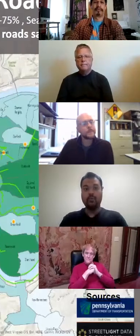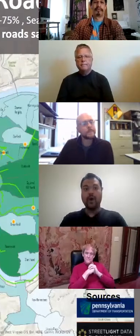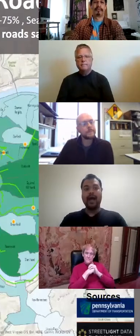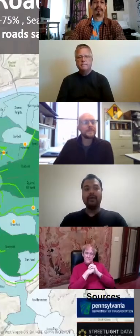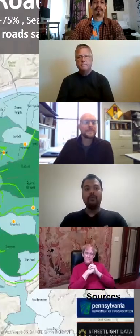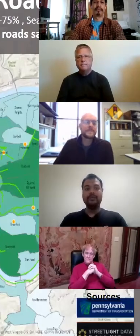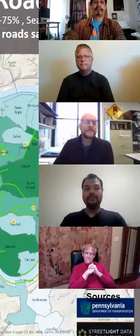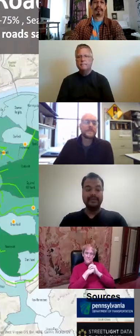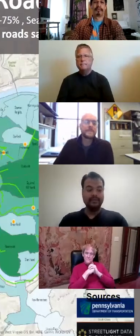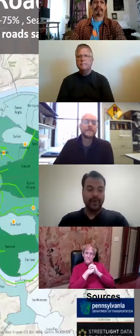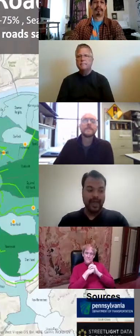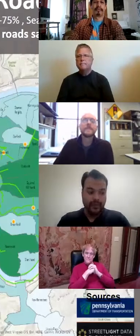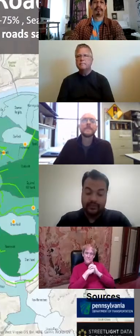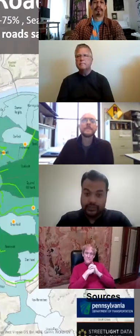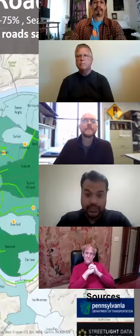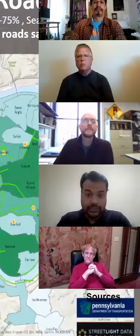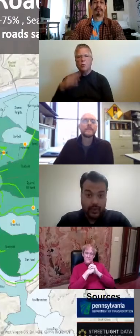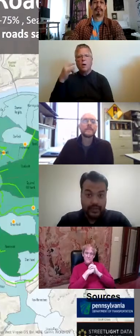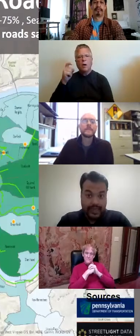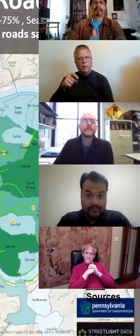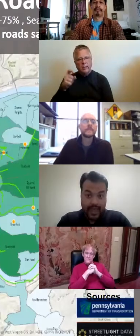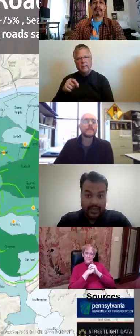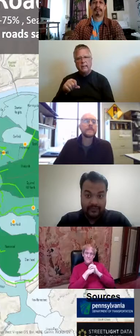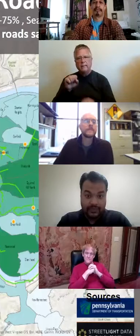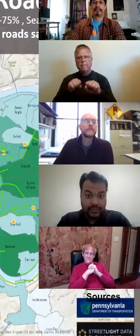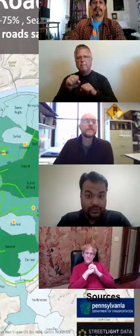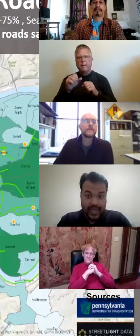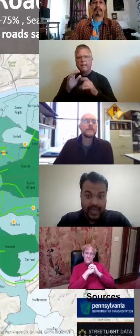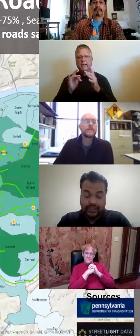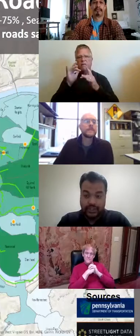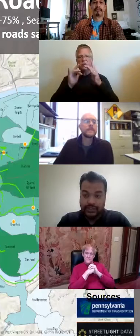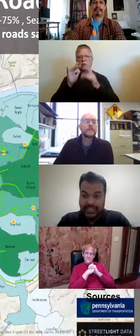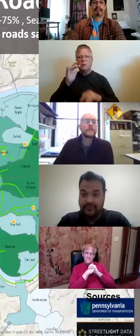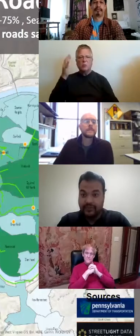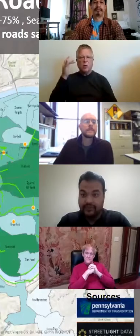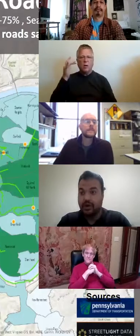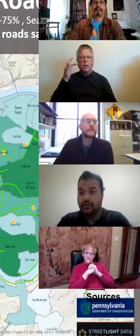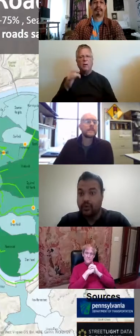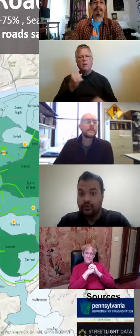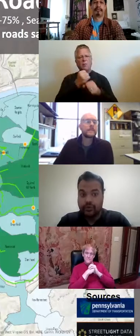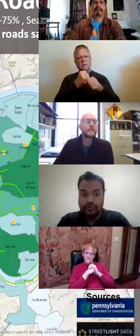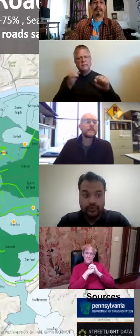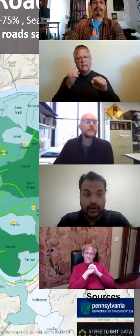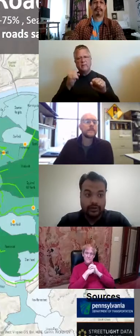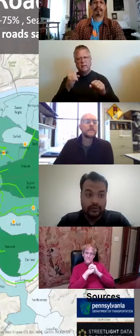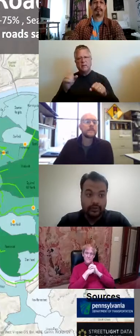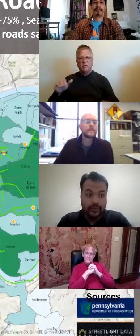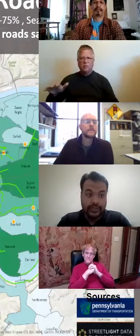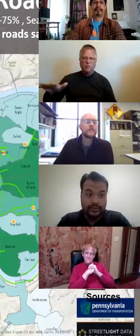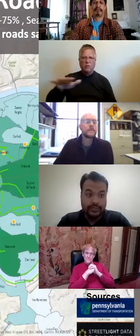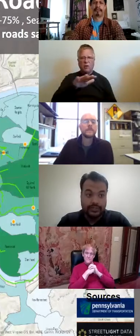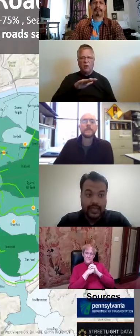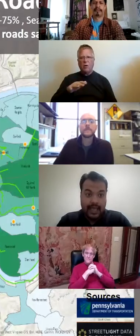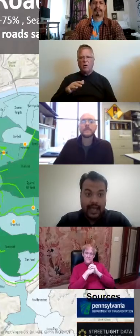So why we need bike infrastructure? We need bike infrastructure to ensure safety for our